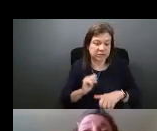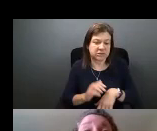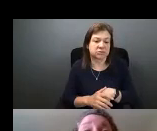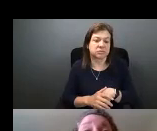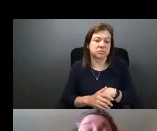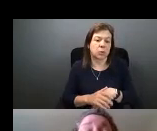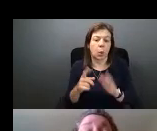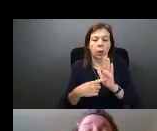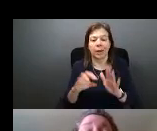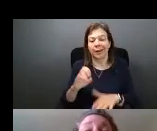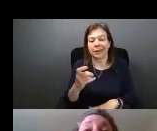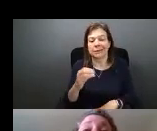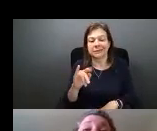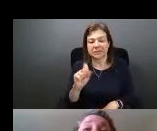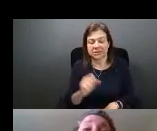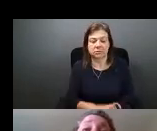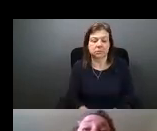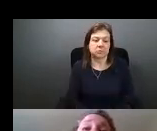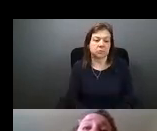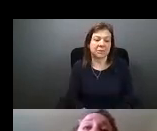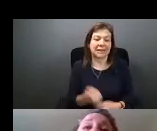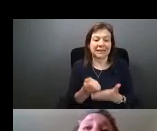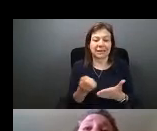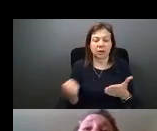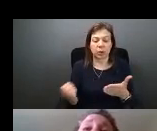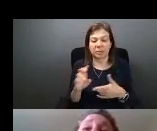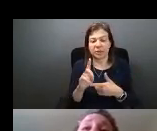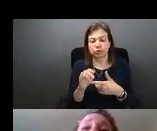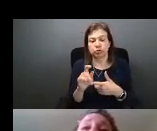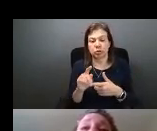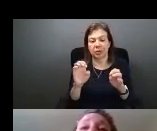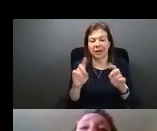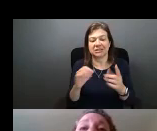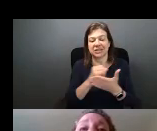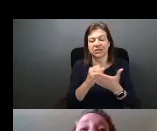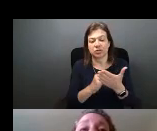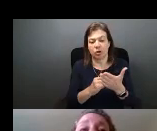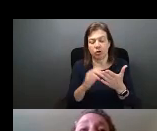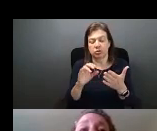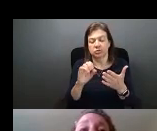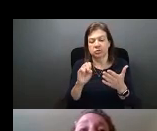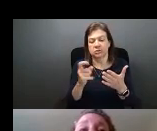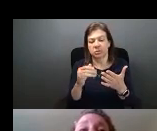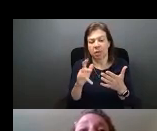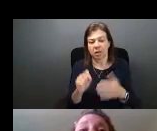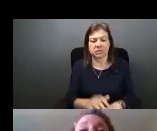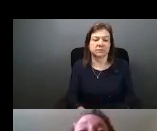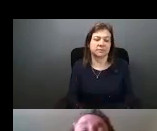or exhibits, equipment and durable education supplies and art